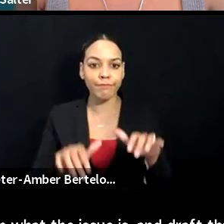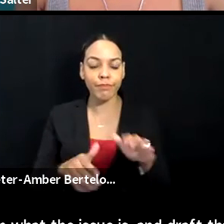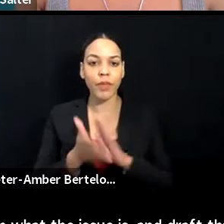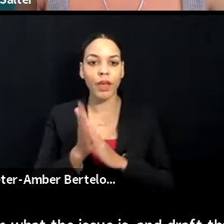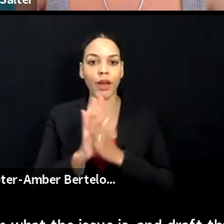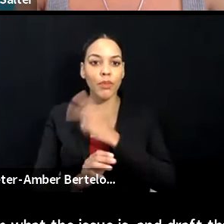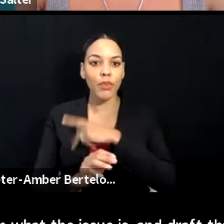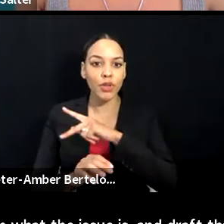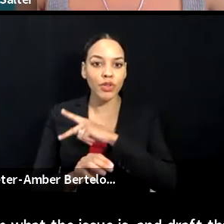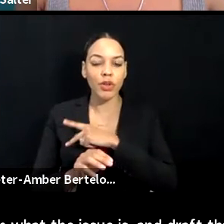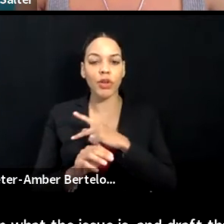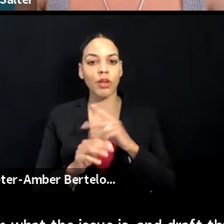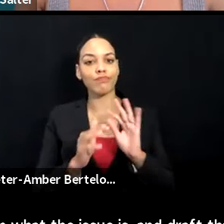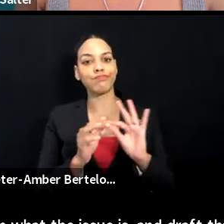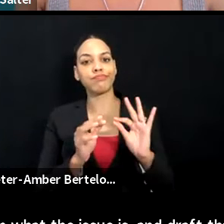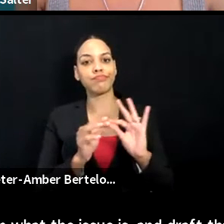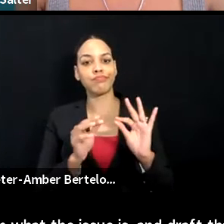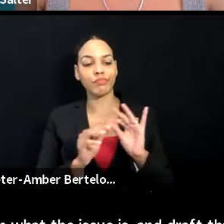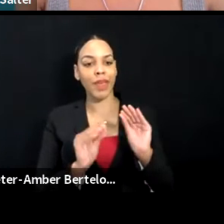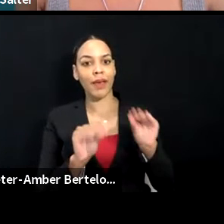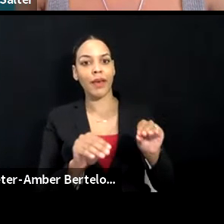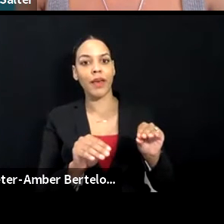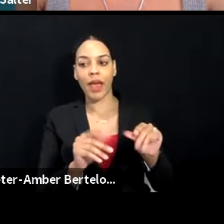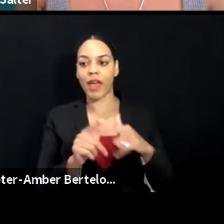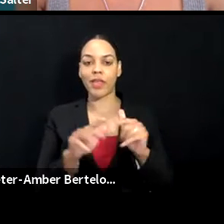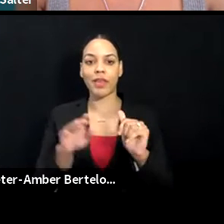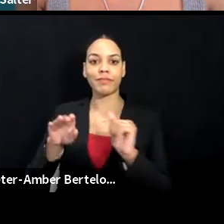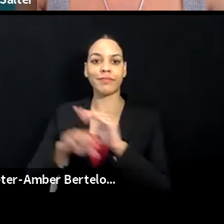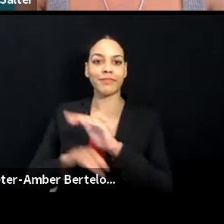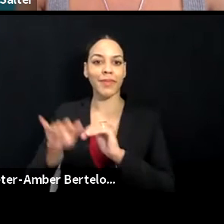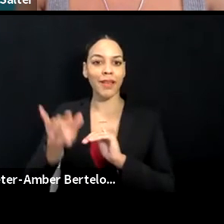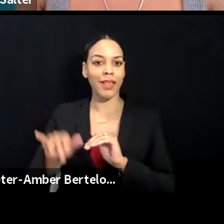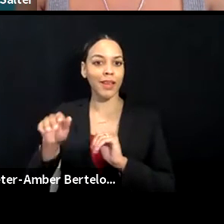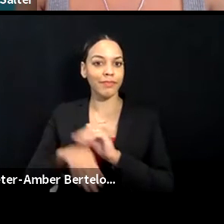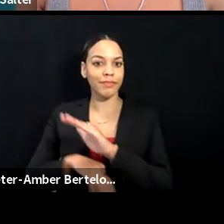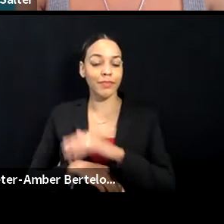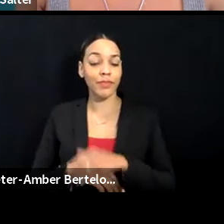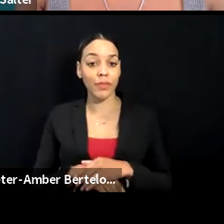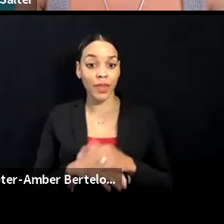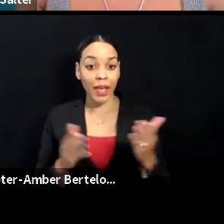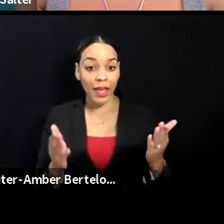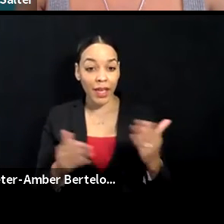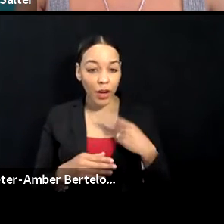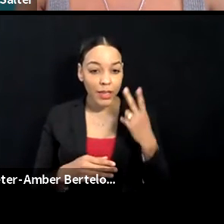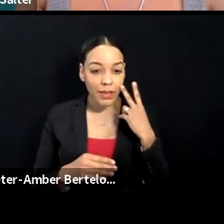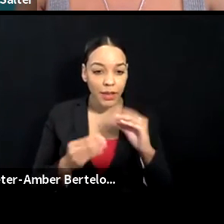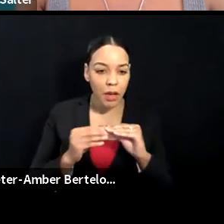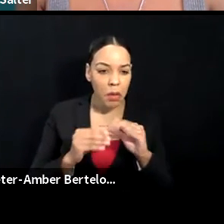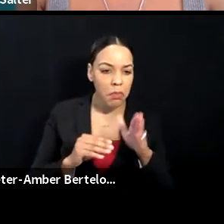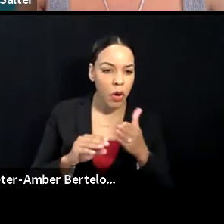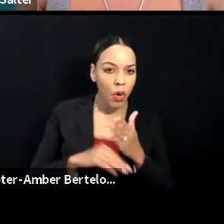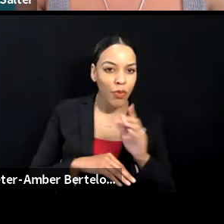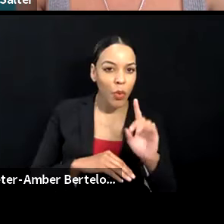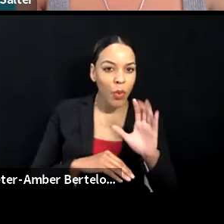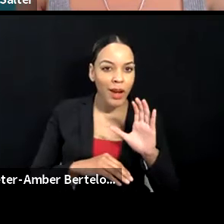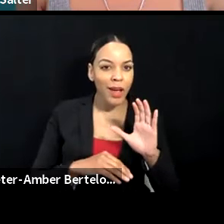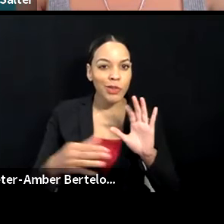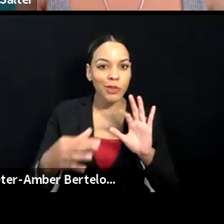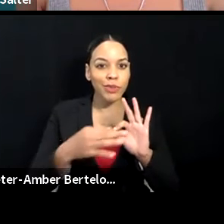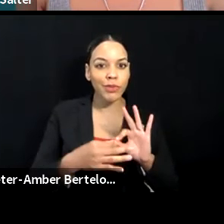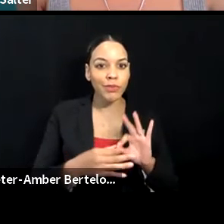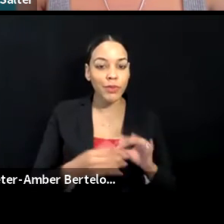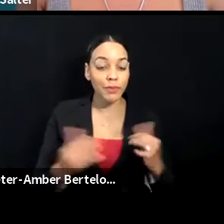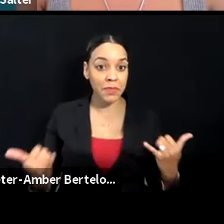hit send. There are over 100 of you joining here today. If